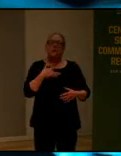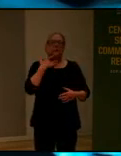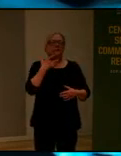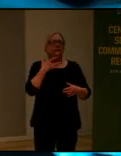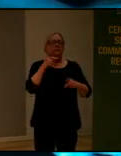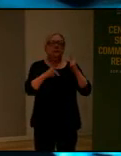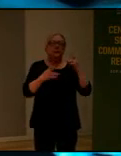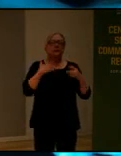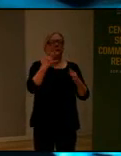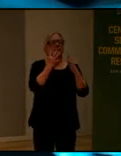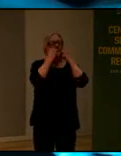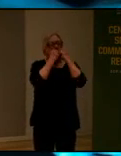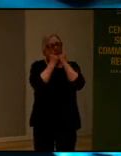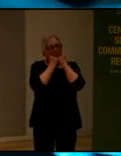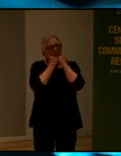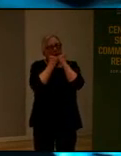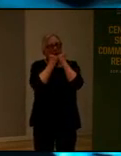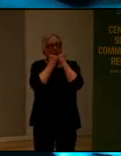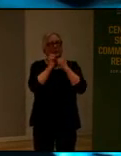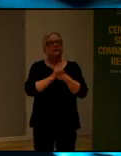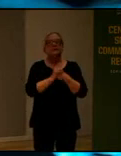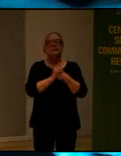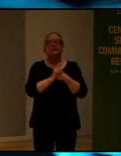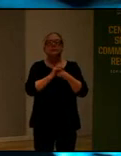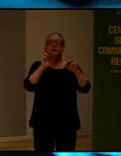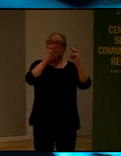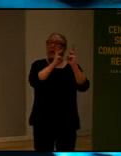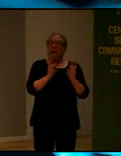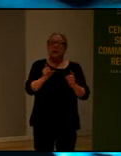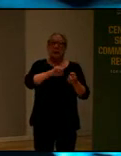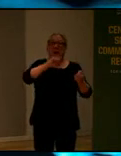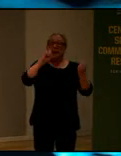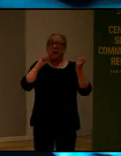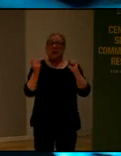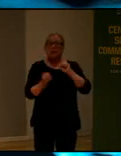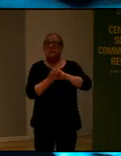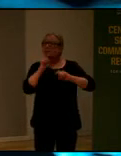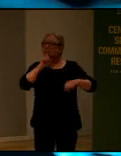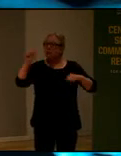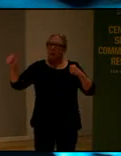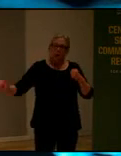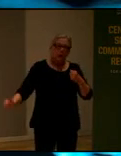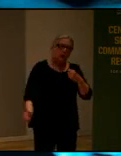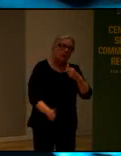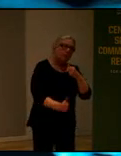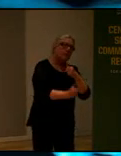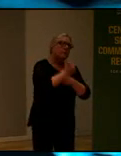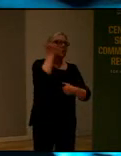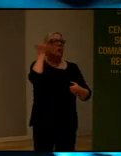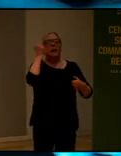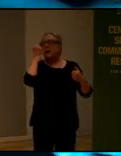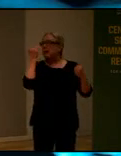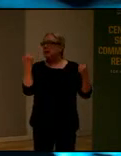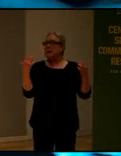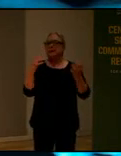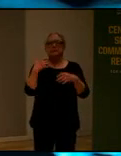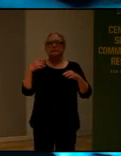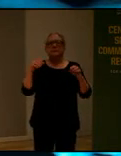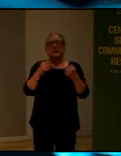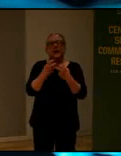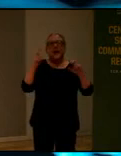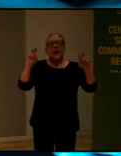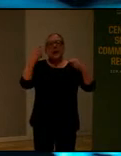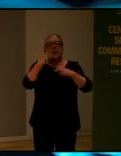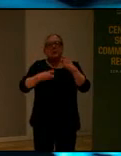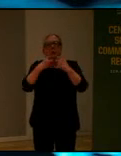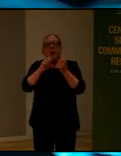people are working towards. Climate change is that threat multiplier that underlies and worsens issues, touches it,